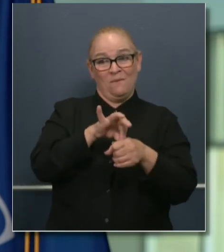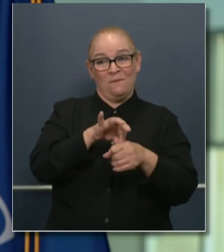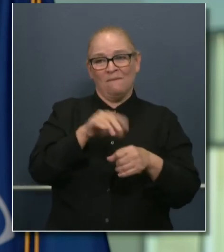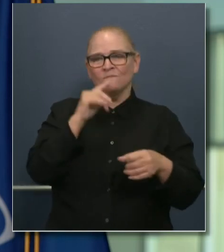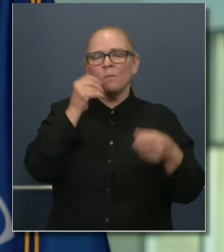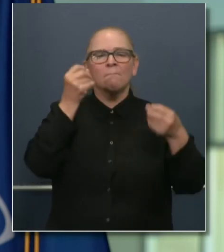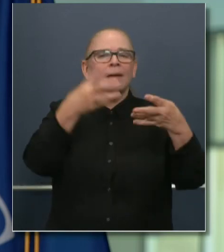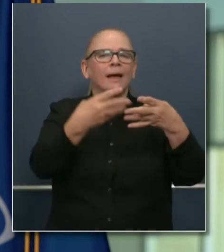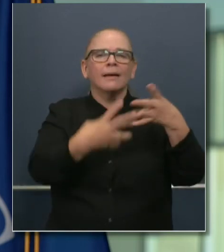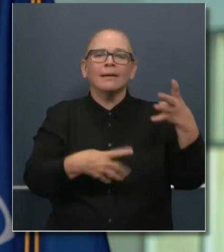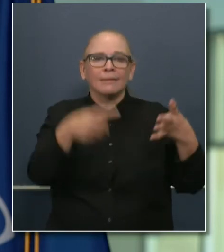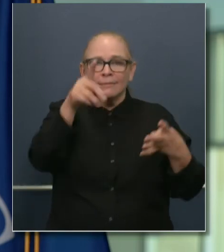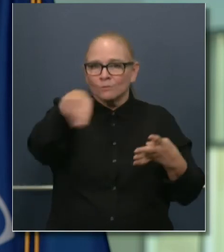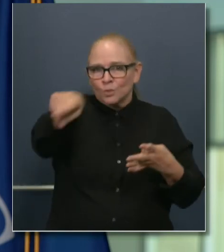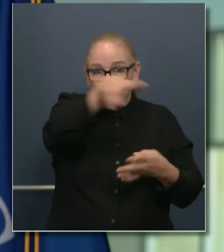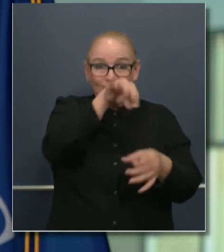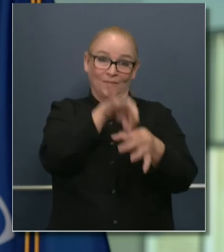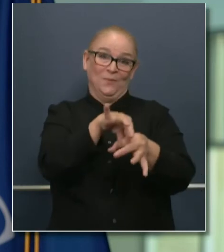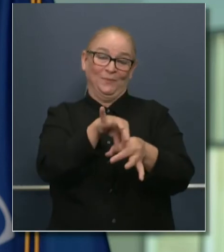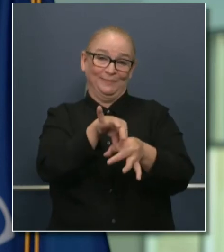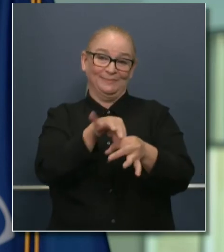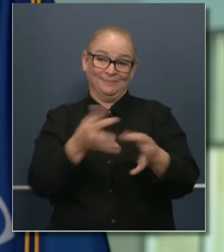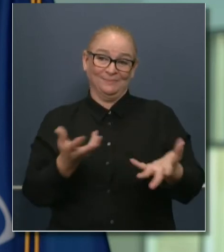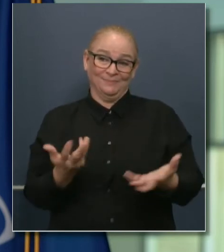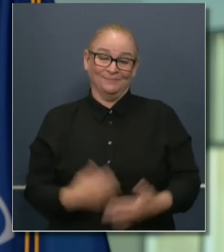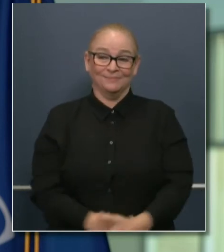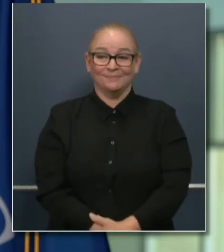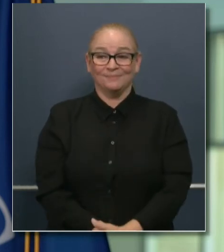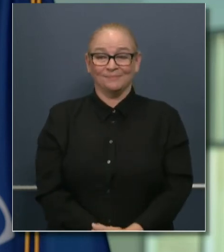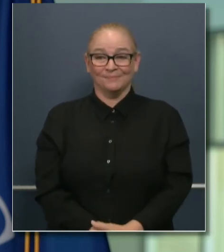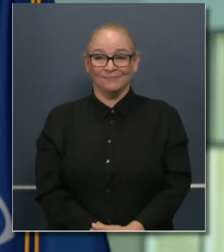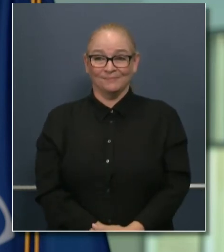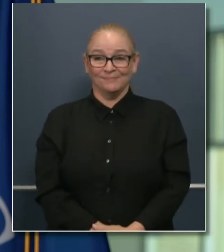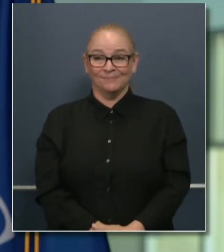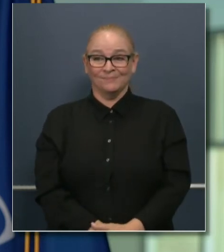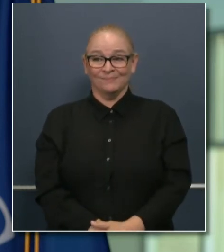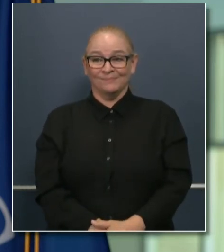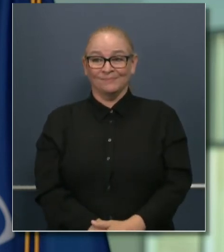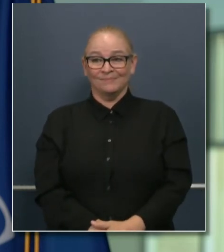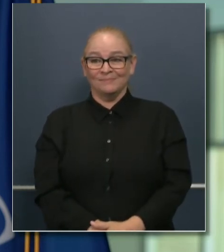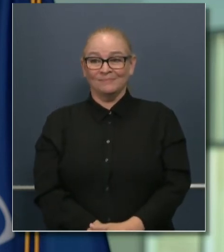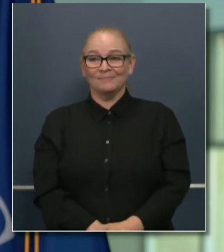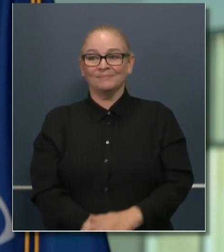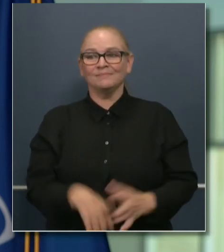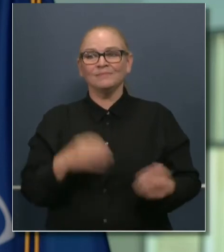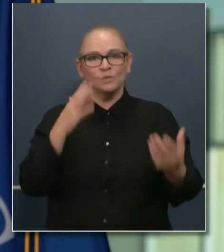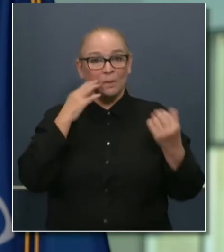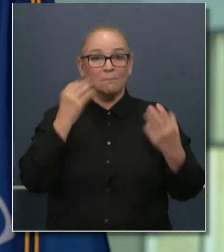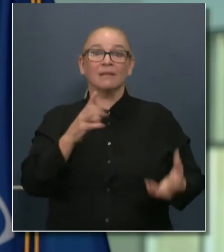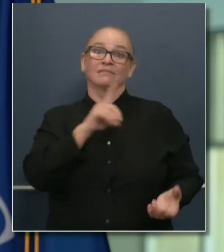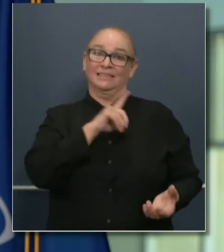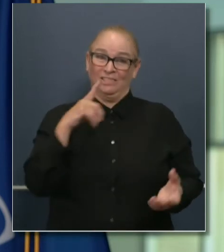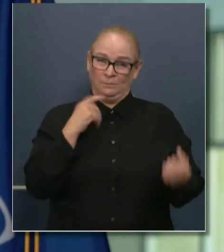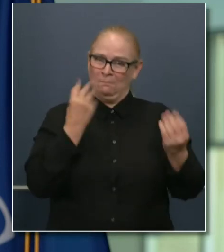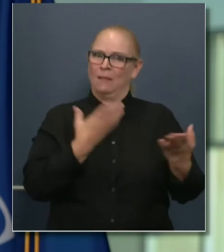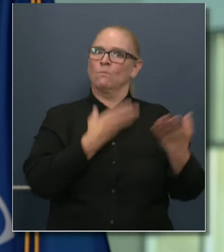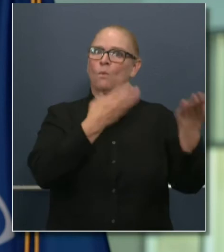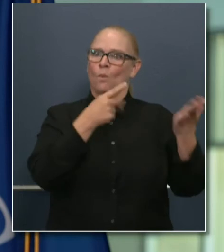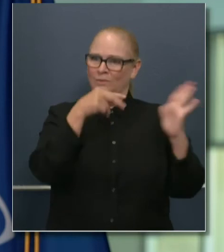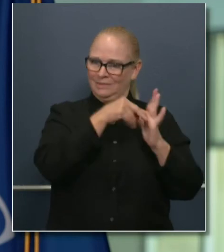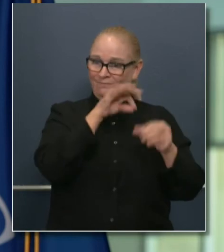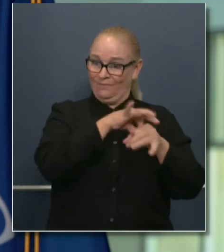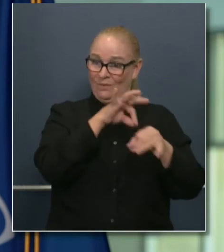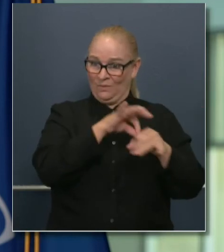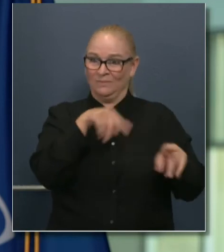up on the November ballot, in addition to a number of legislative proposals, not least of which the one that you